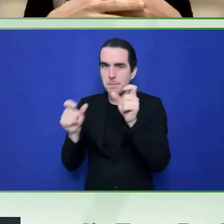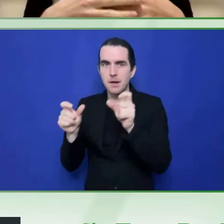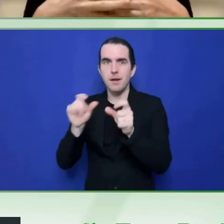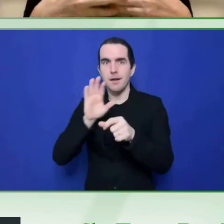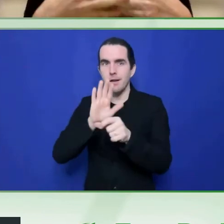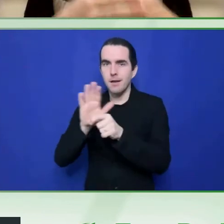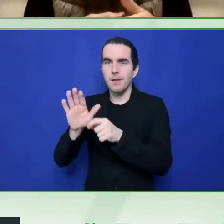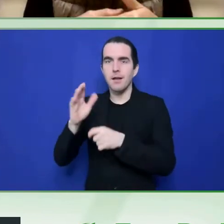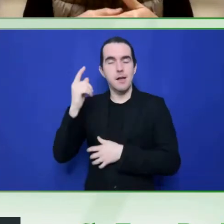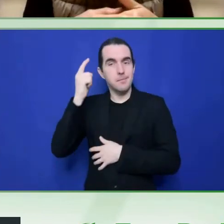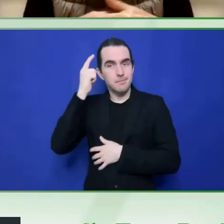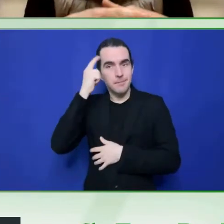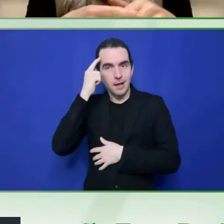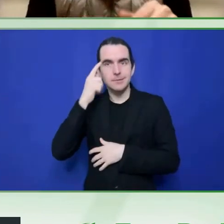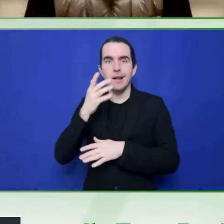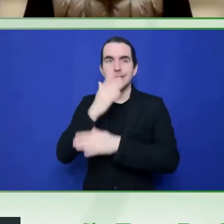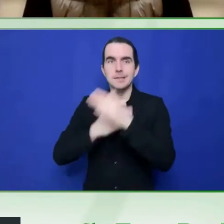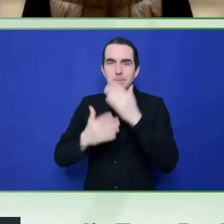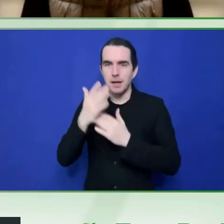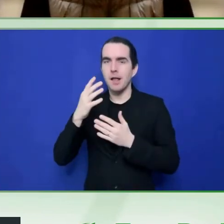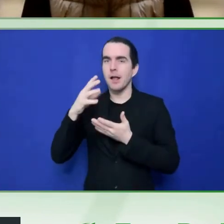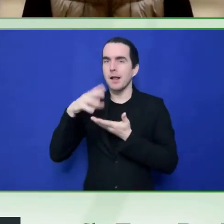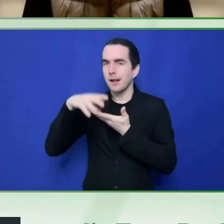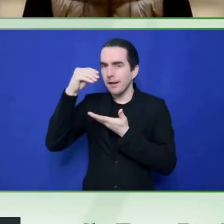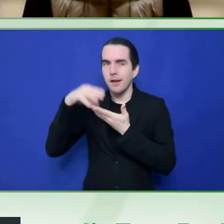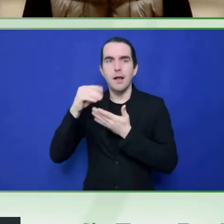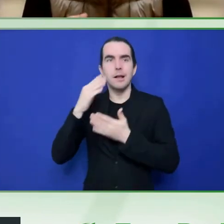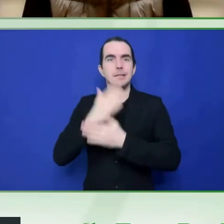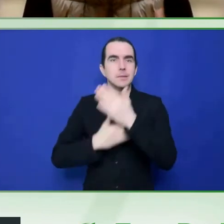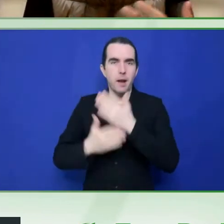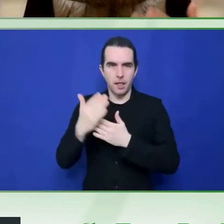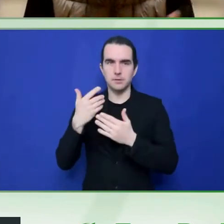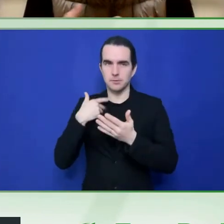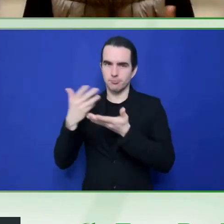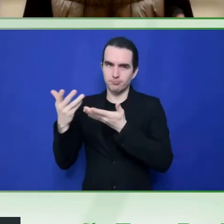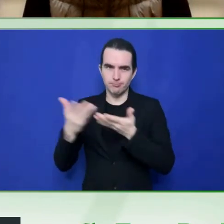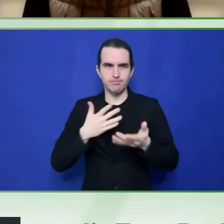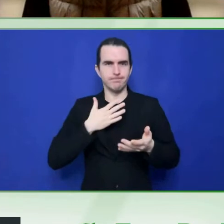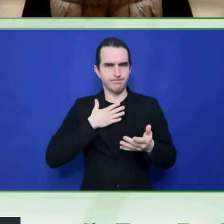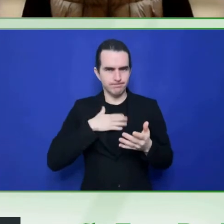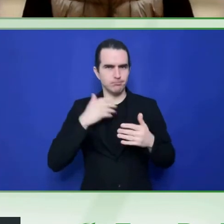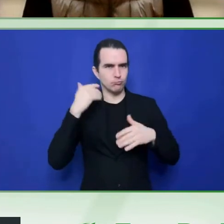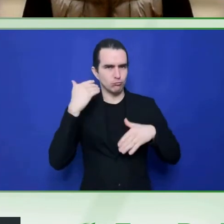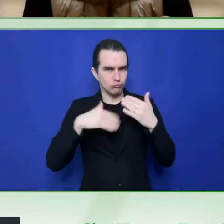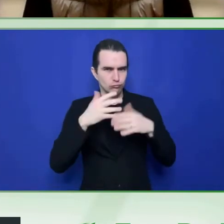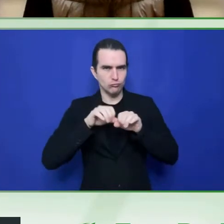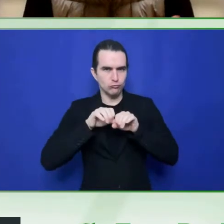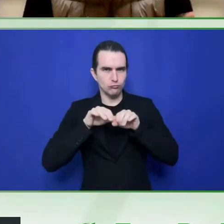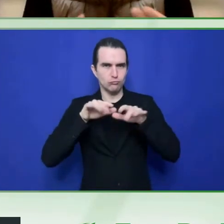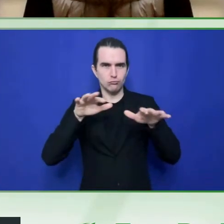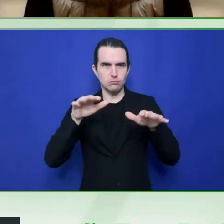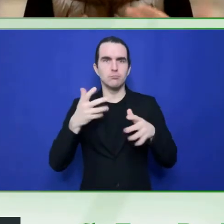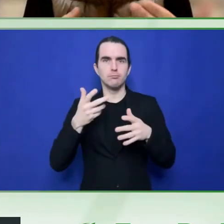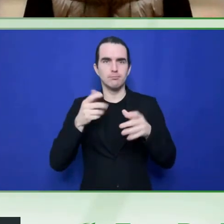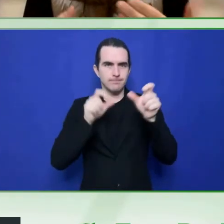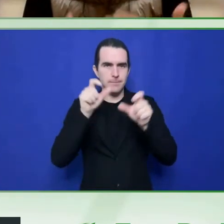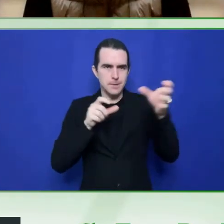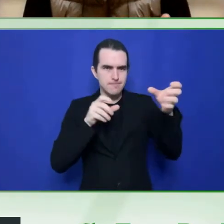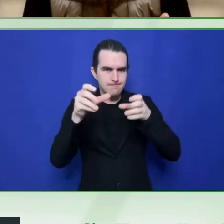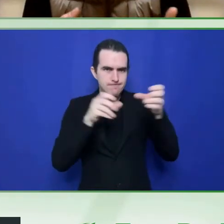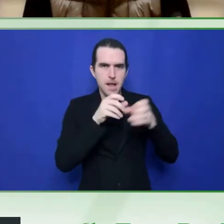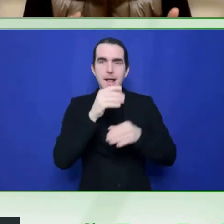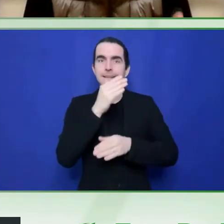academy is actually an education platform, awareness workshops, train the trainer programs, and the advisory service that